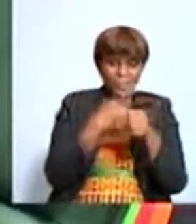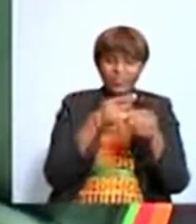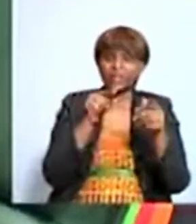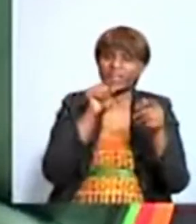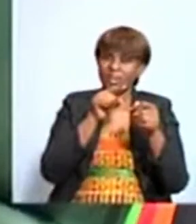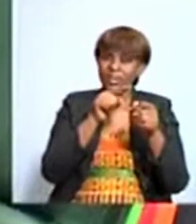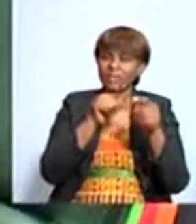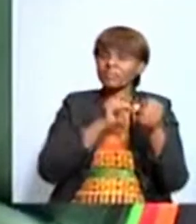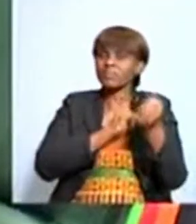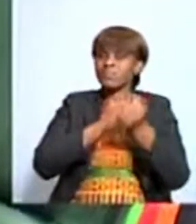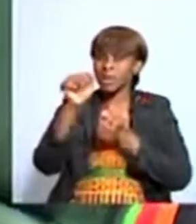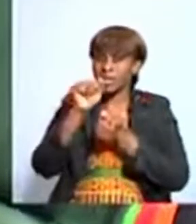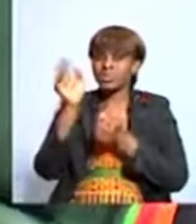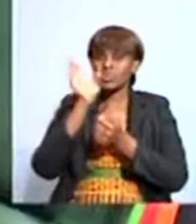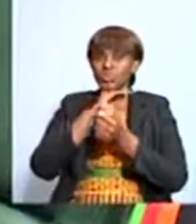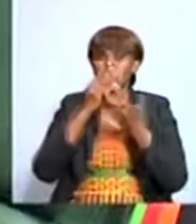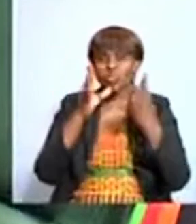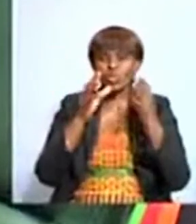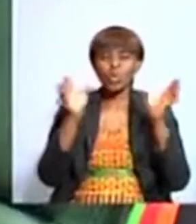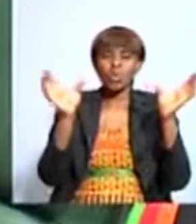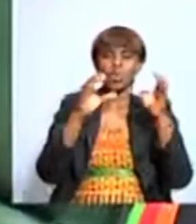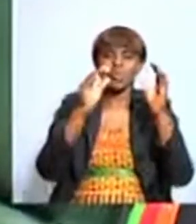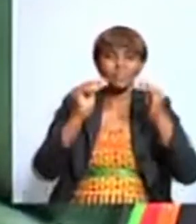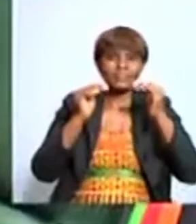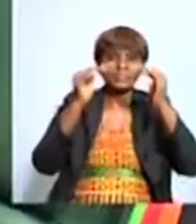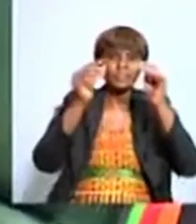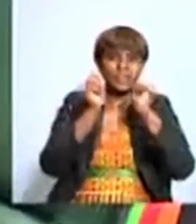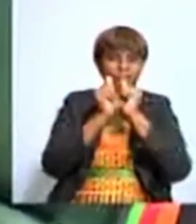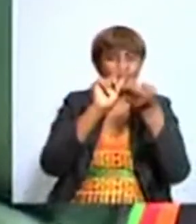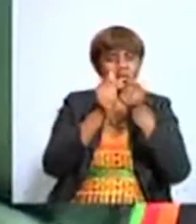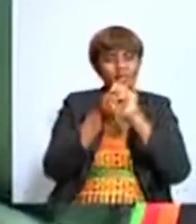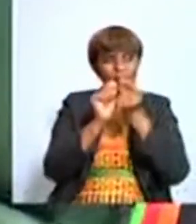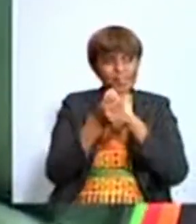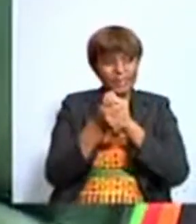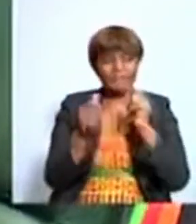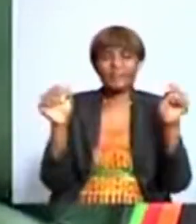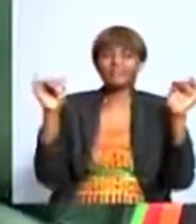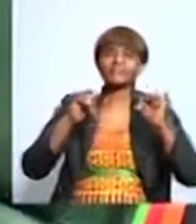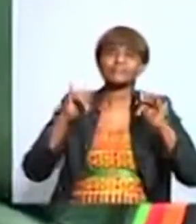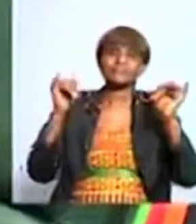gone past through the committee stage with amendment.